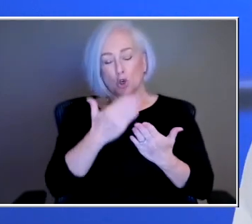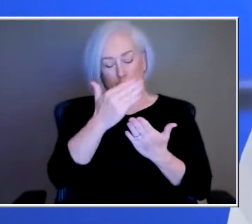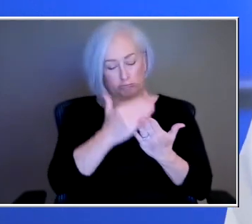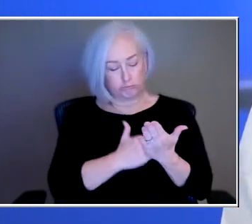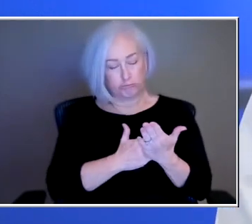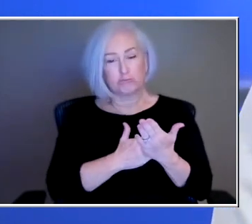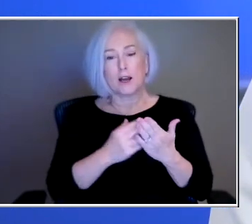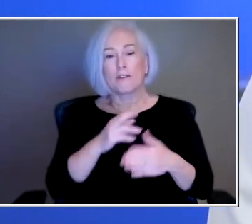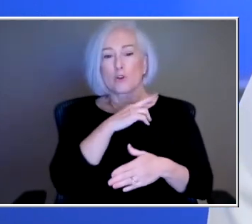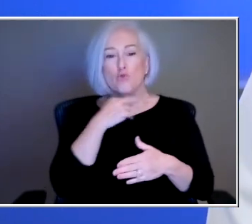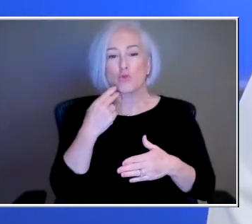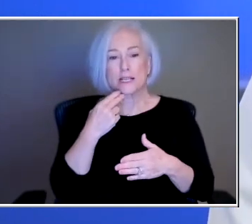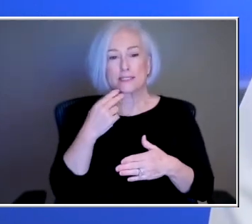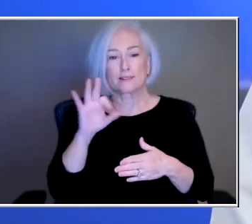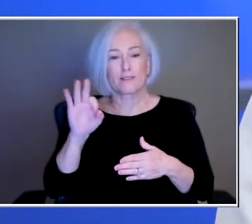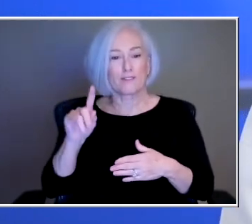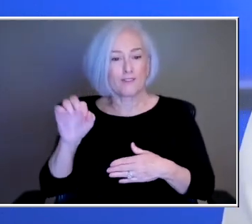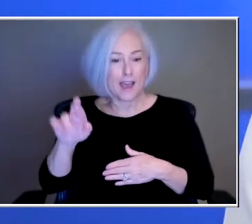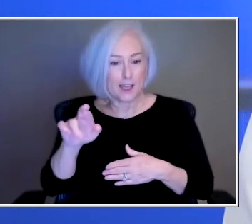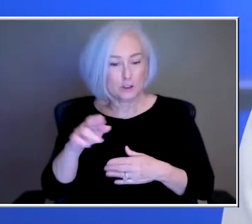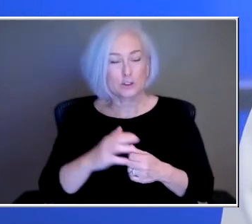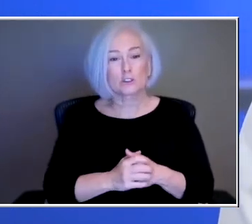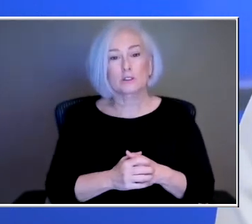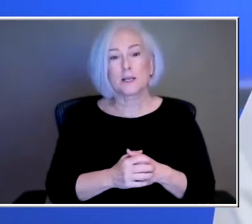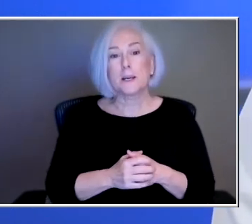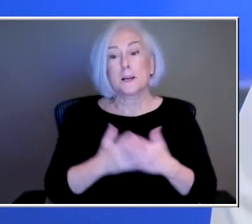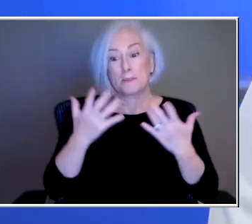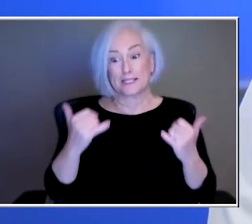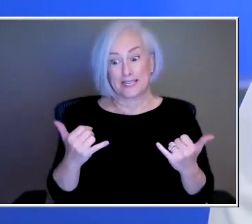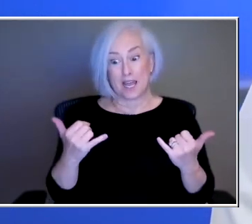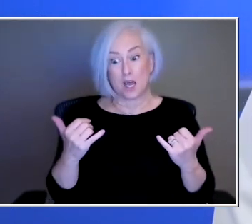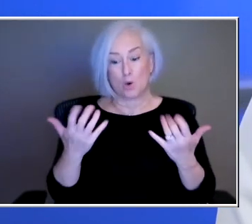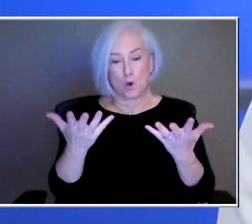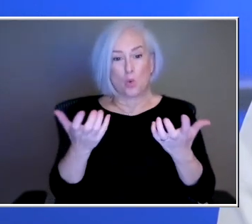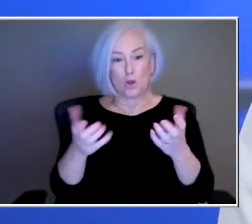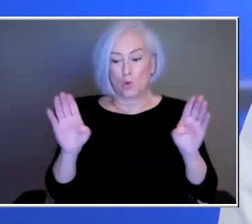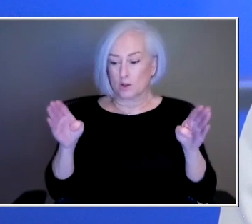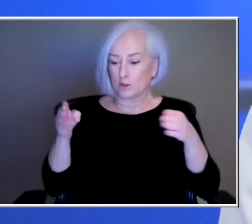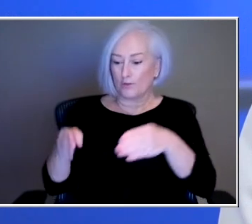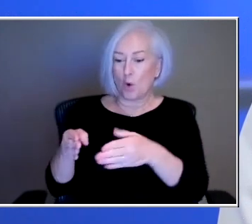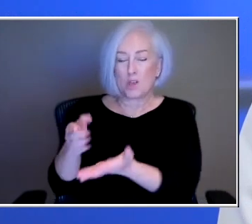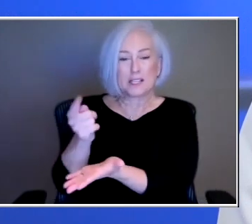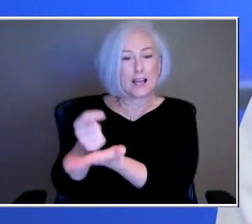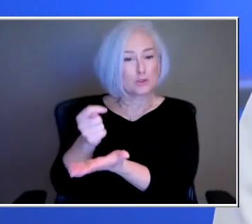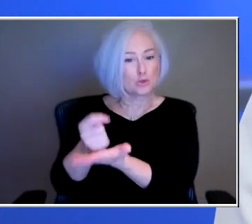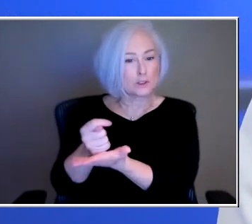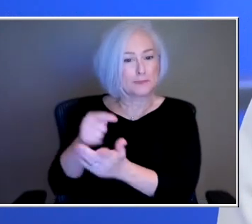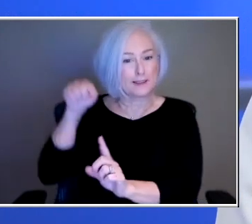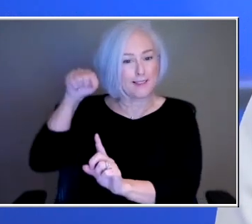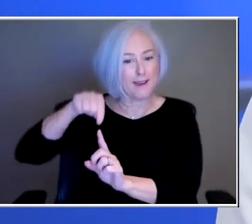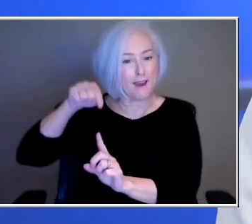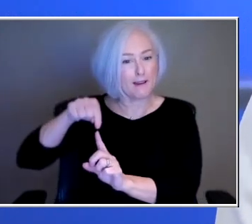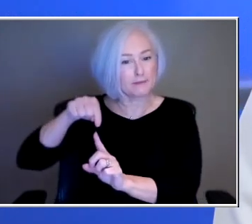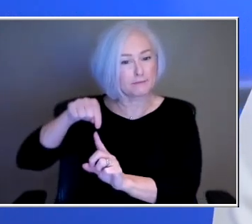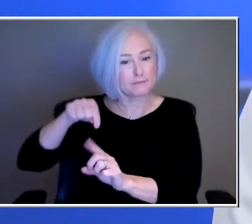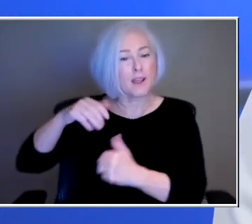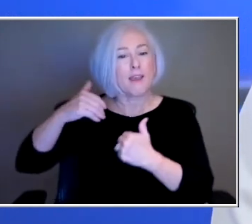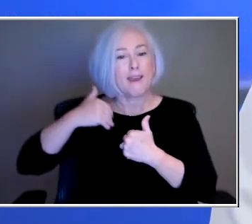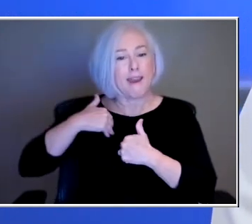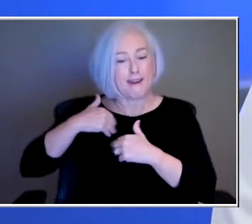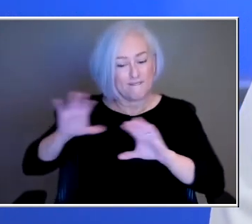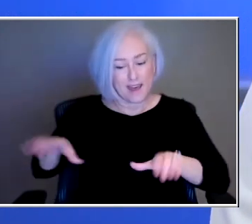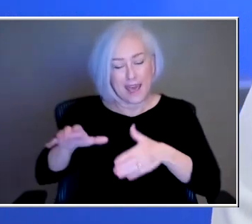to is the treatment side of that. And so that's really where there's a lot of active research going on. I think you've had Dr. Castro on